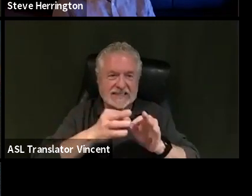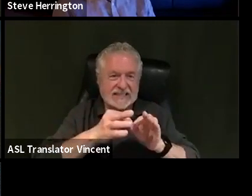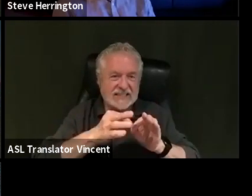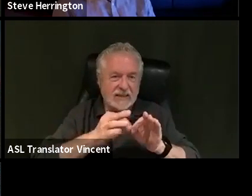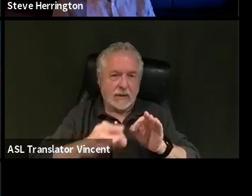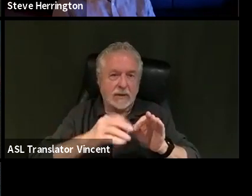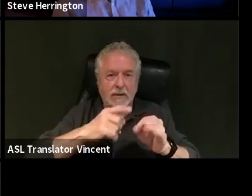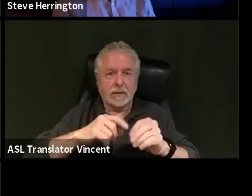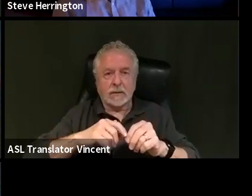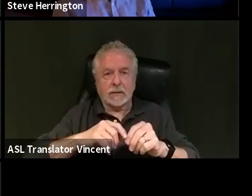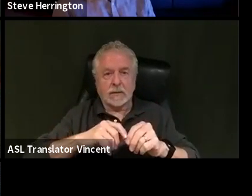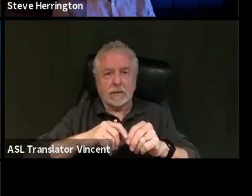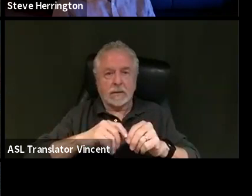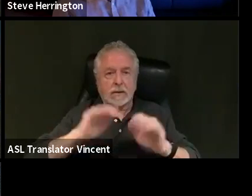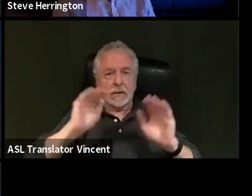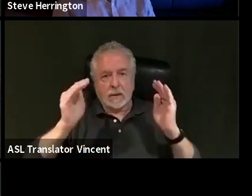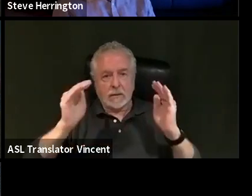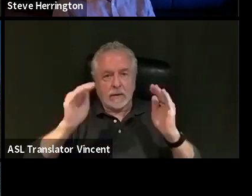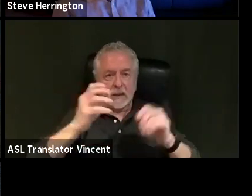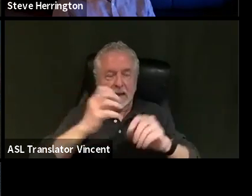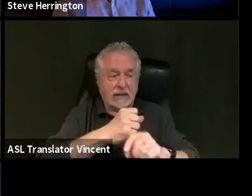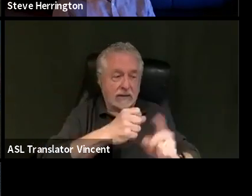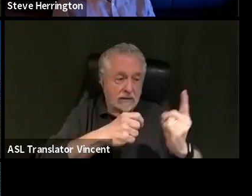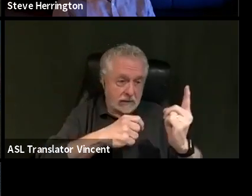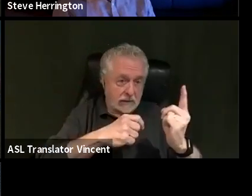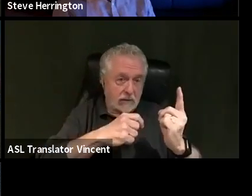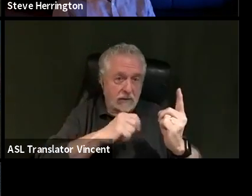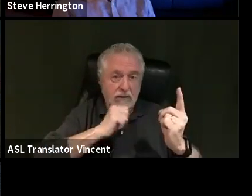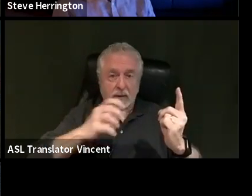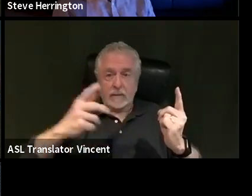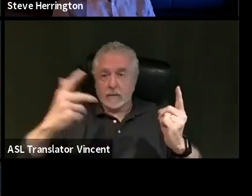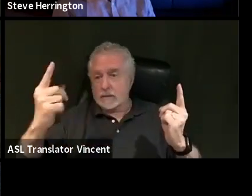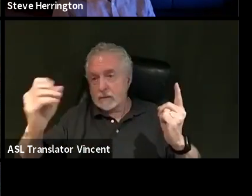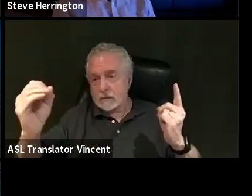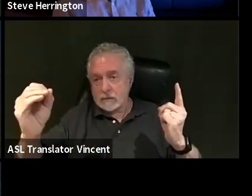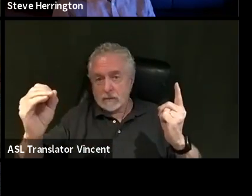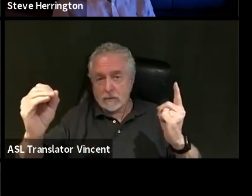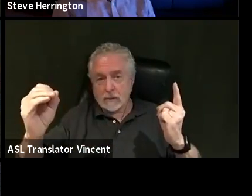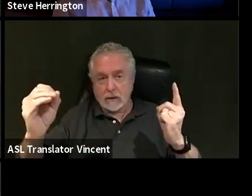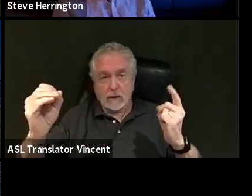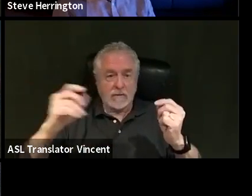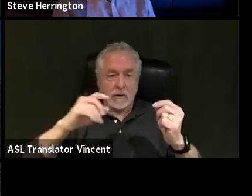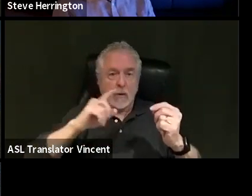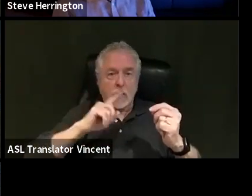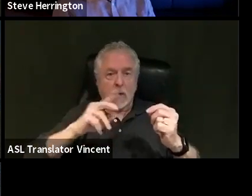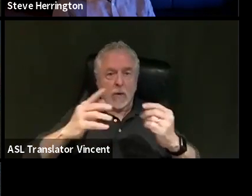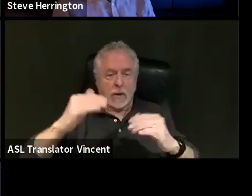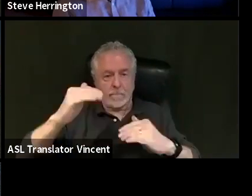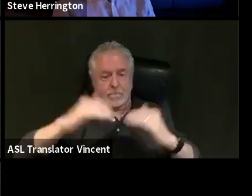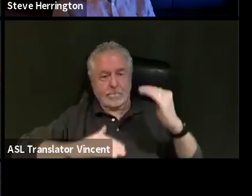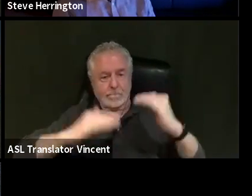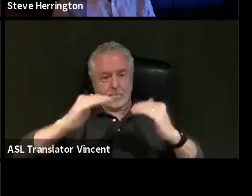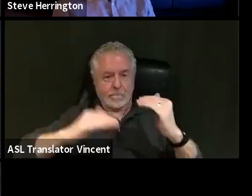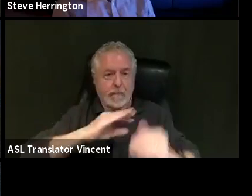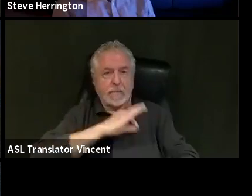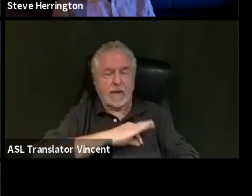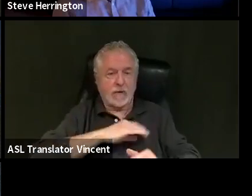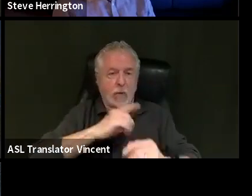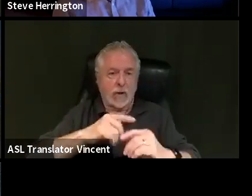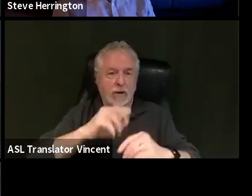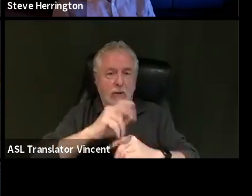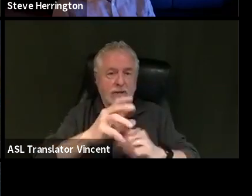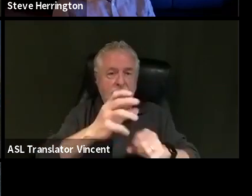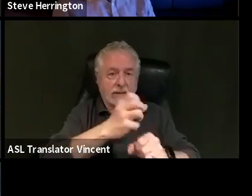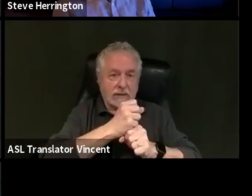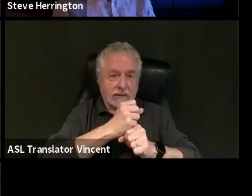as saying, comparing getting vaccinated to nothing. Like, you have to kind of weigh the benefits of what's the risk